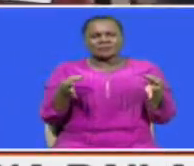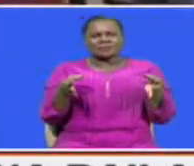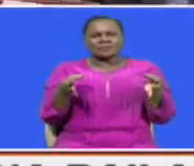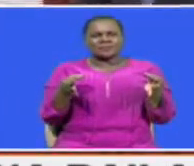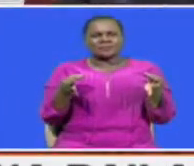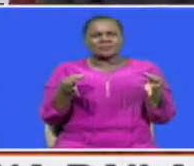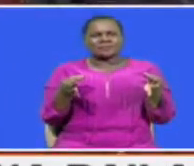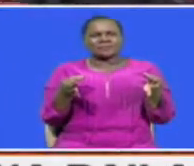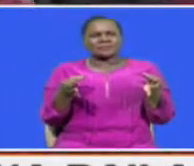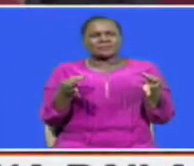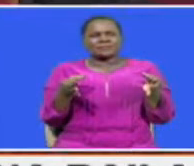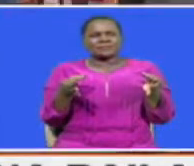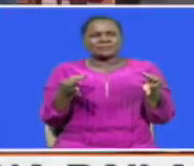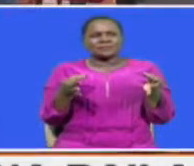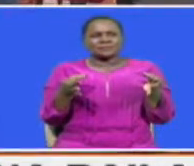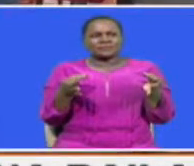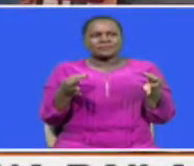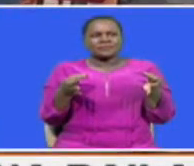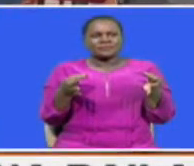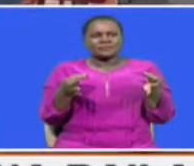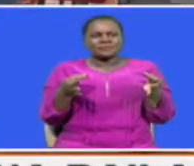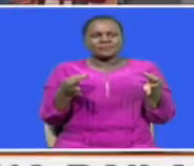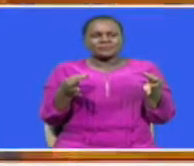KT News, Nairobi.